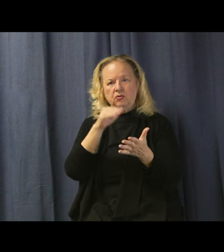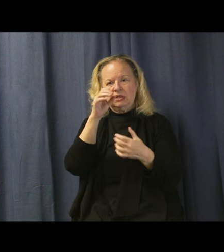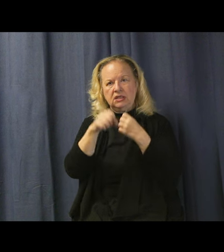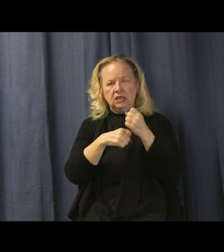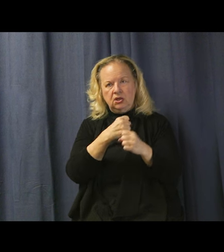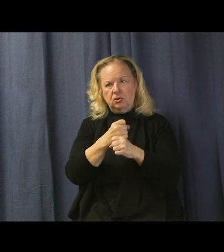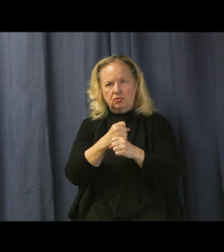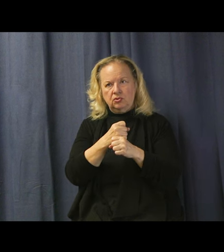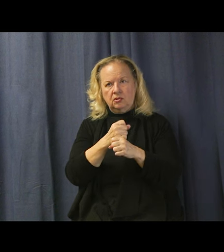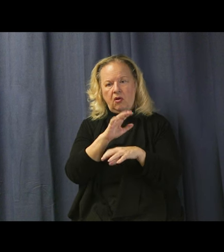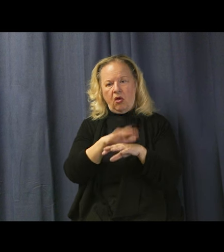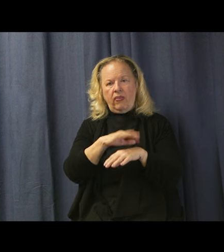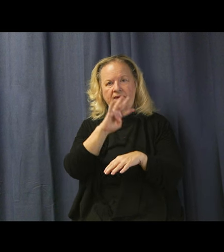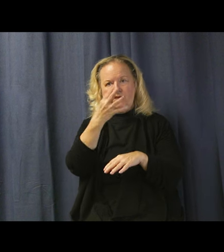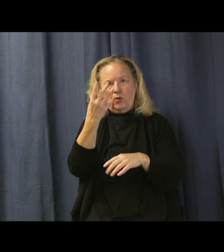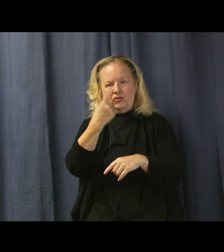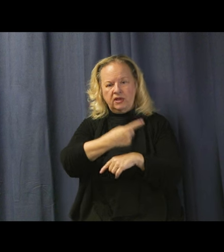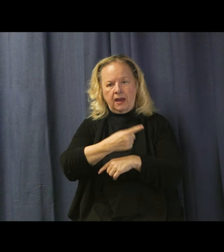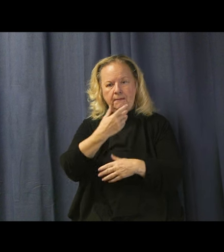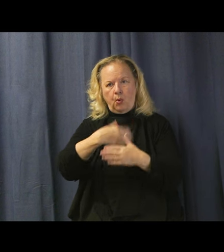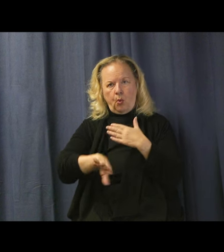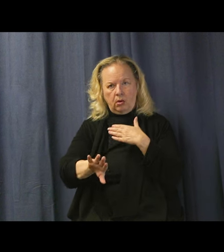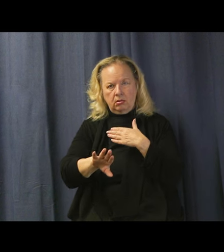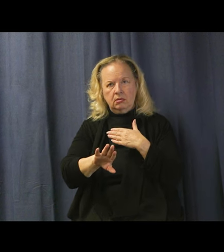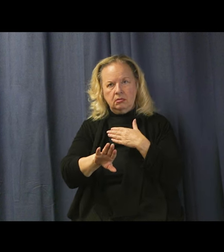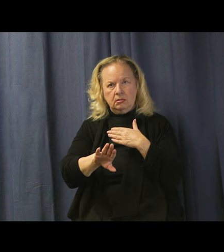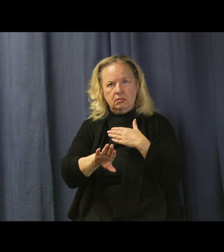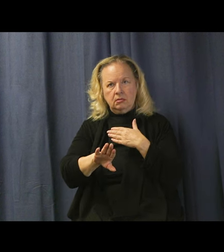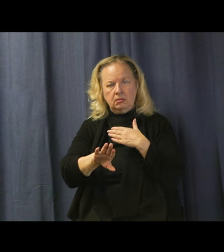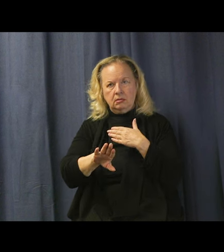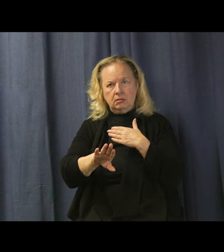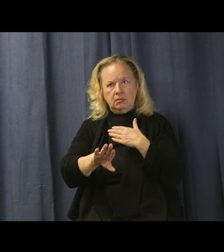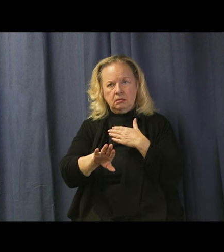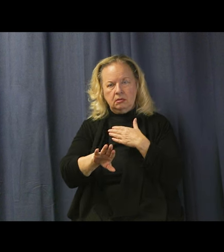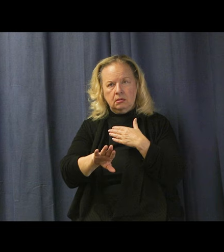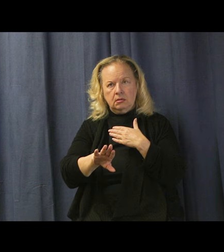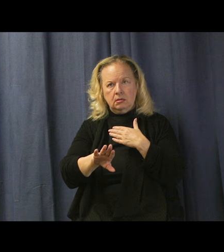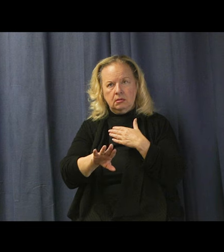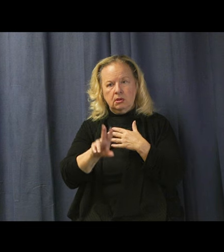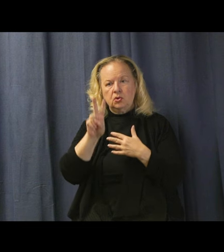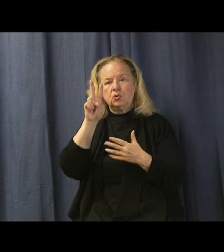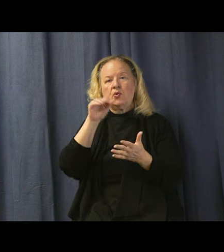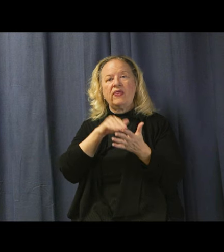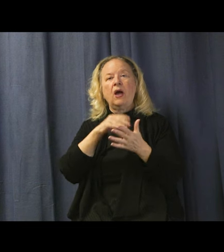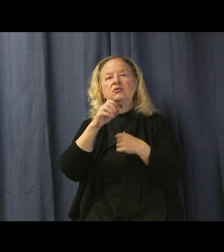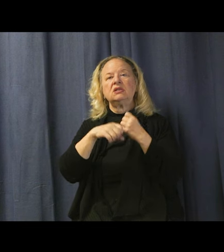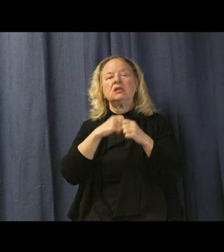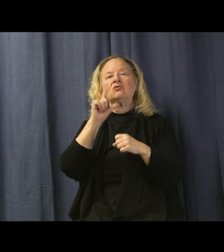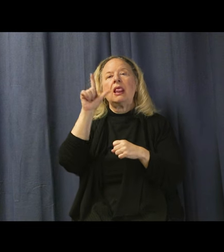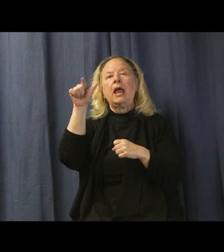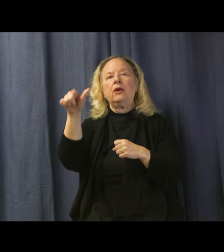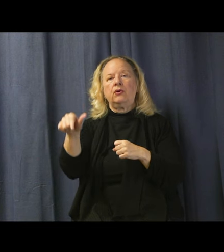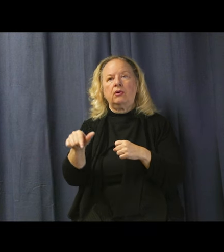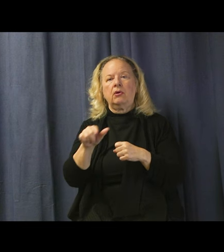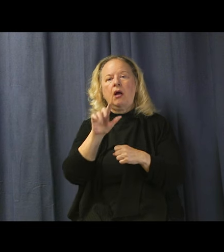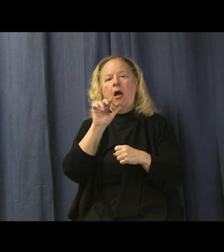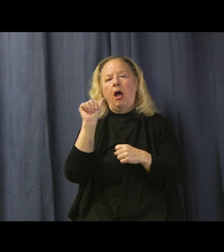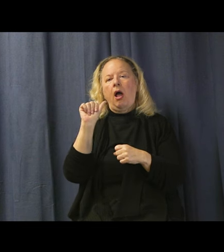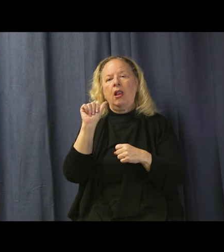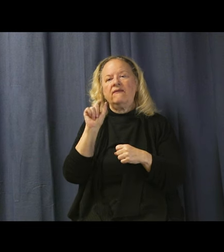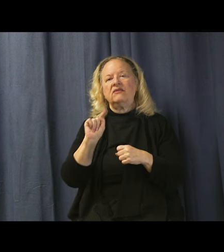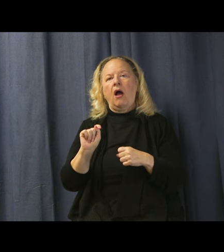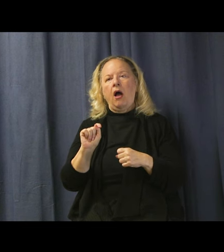he comes on the fourth day being born. And then 2,000 years later, we see the Aleph